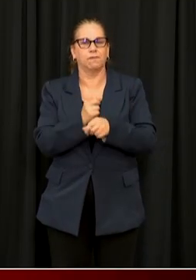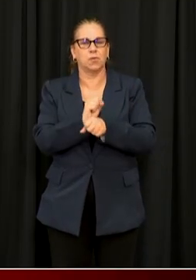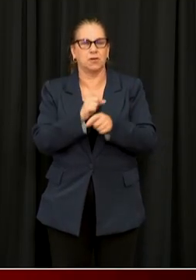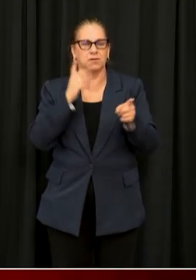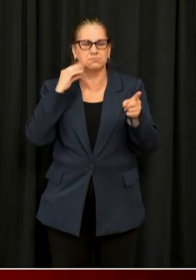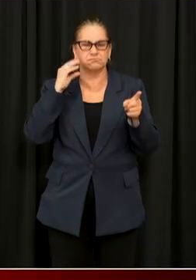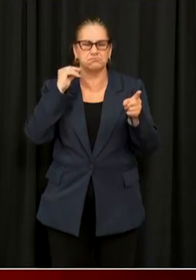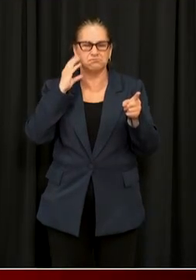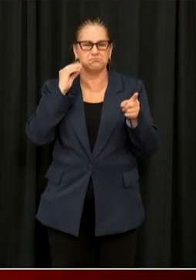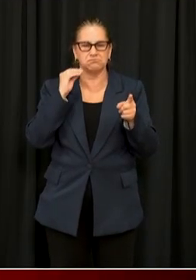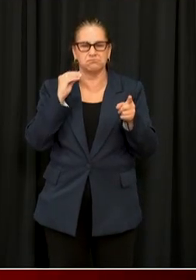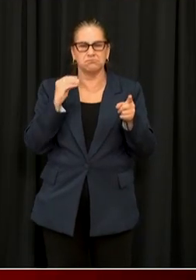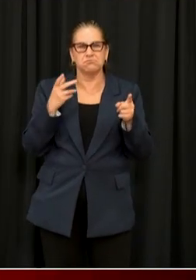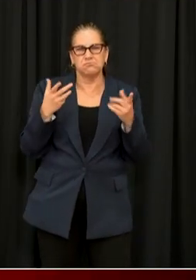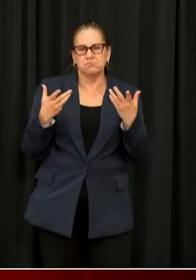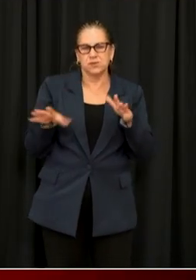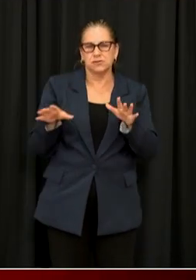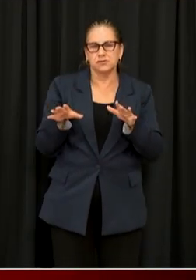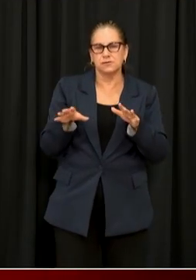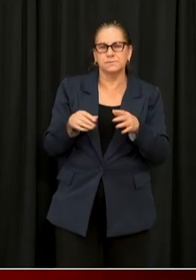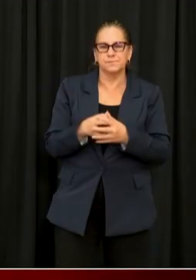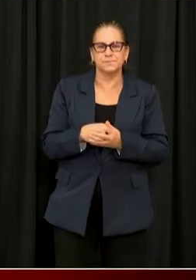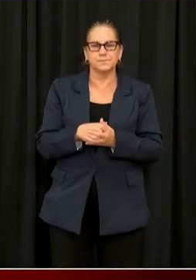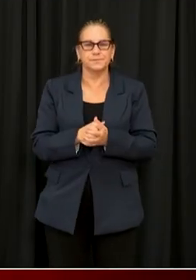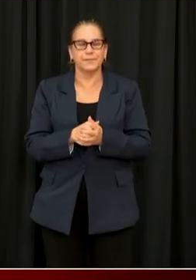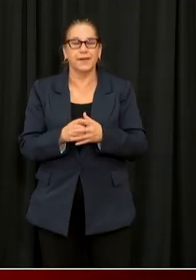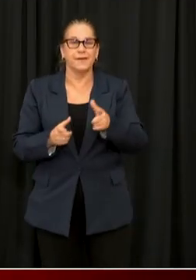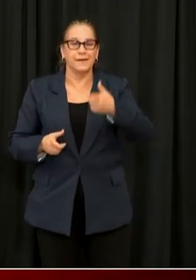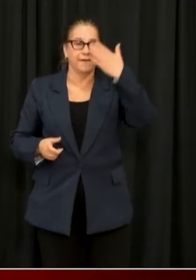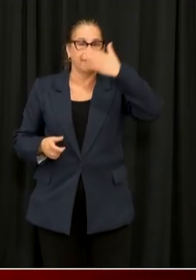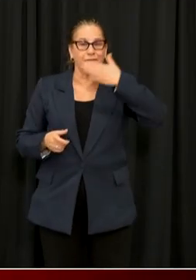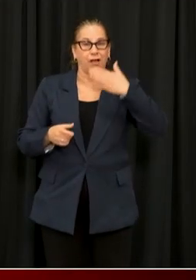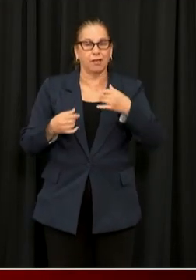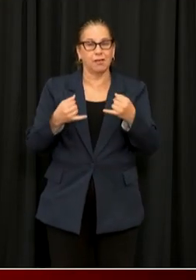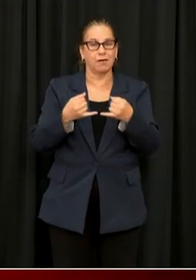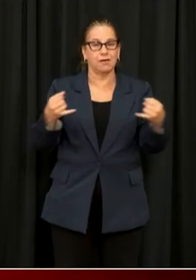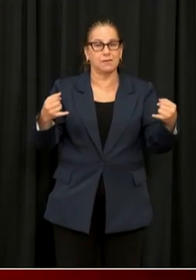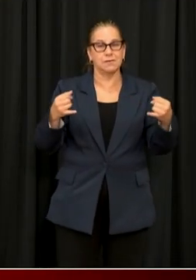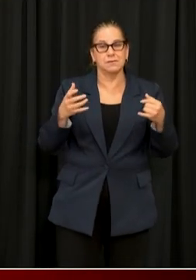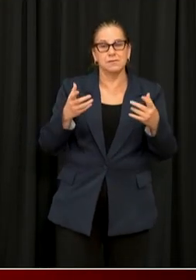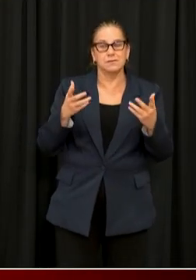like being on the front lines of this response.